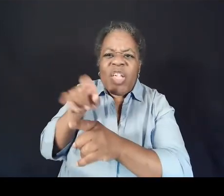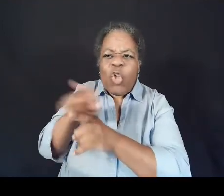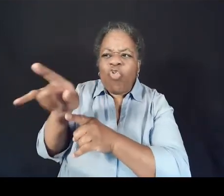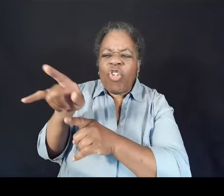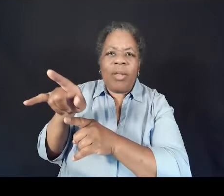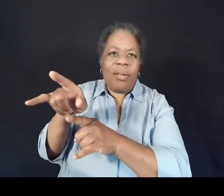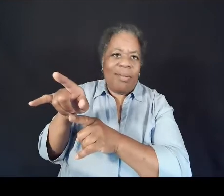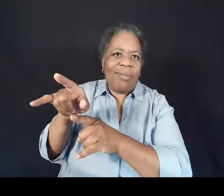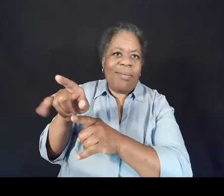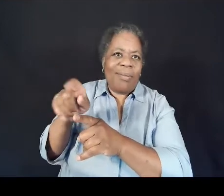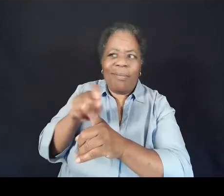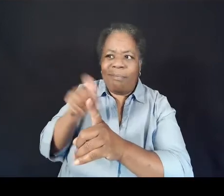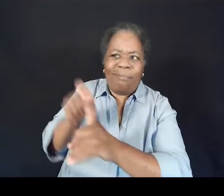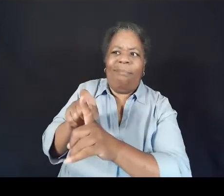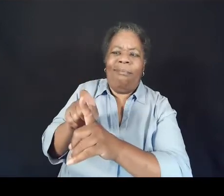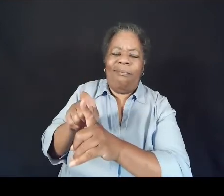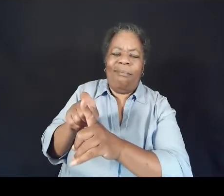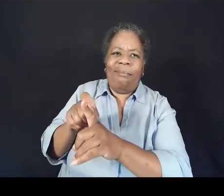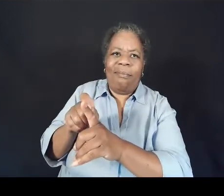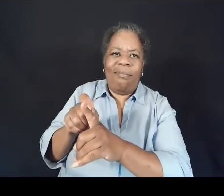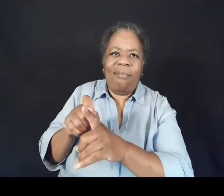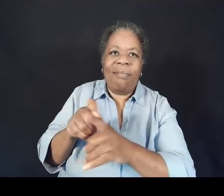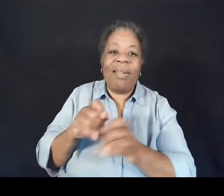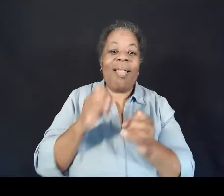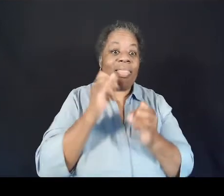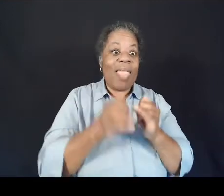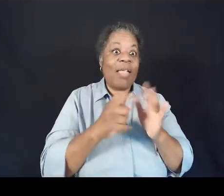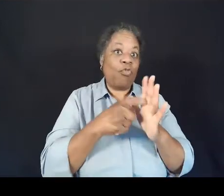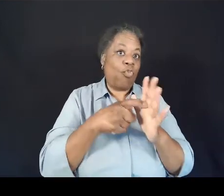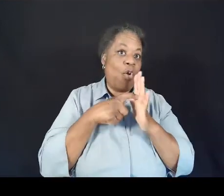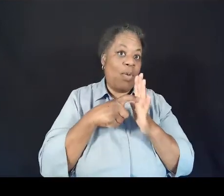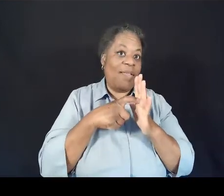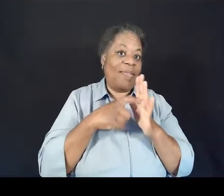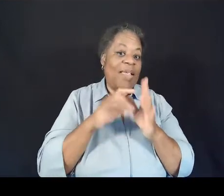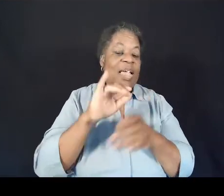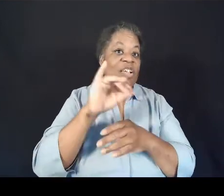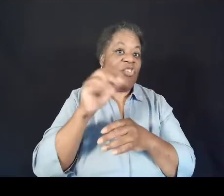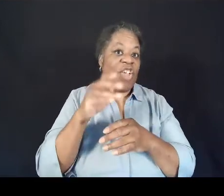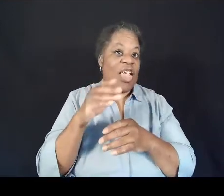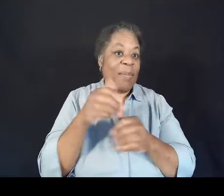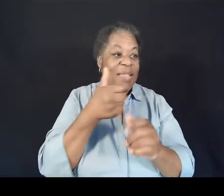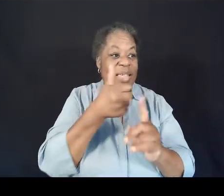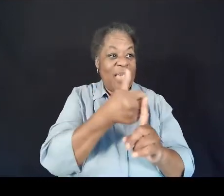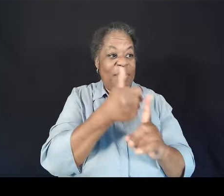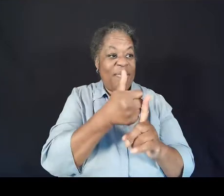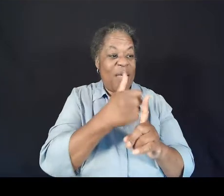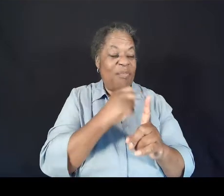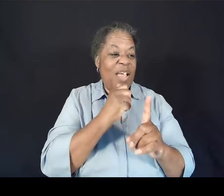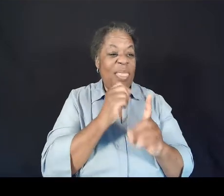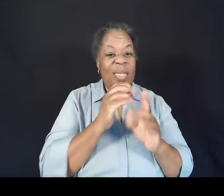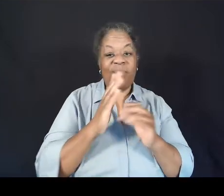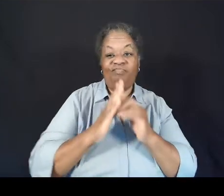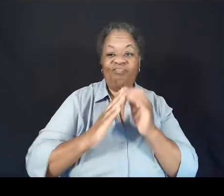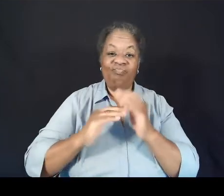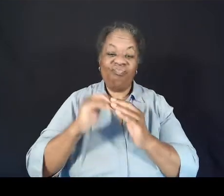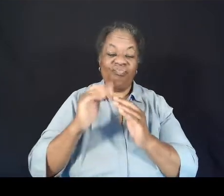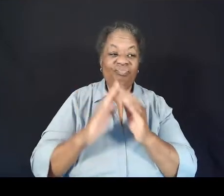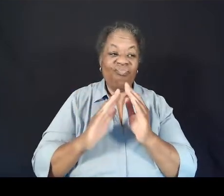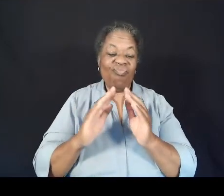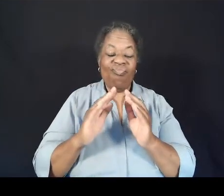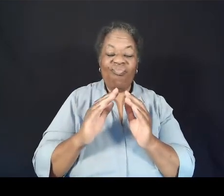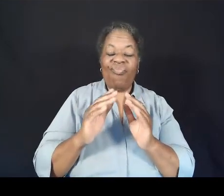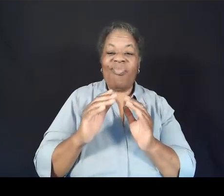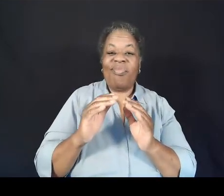The last thing to notice in this introduction is that James is not the sentimental type. There are no